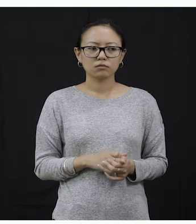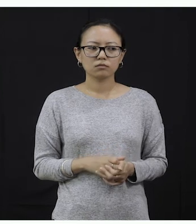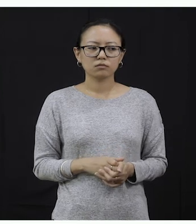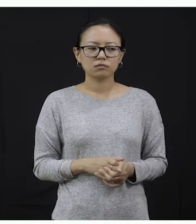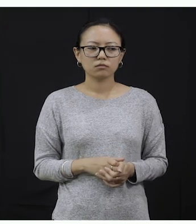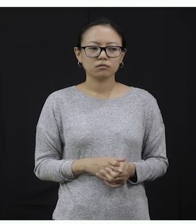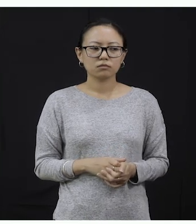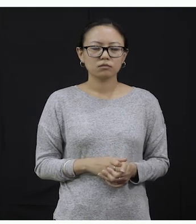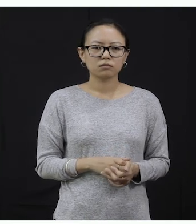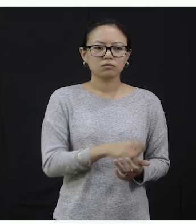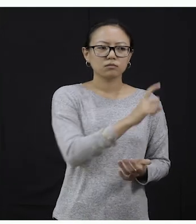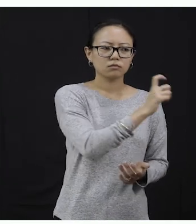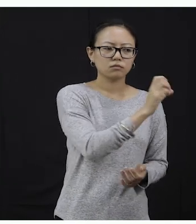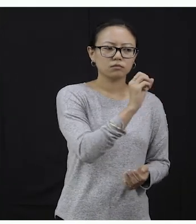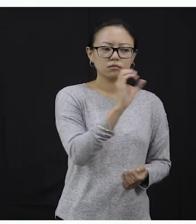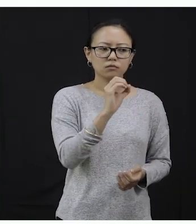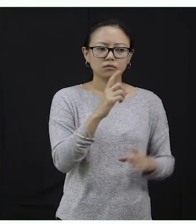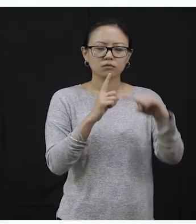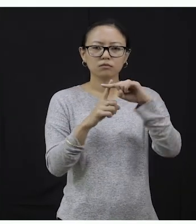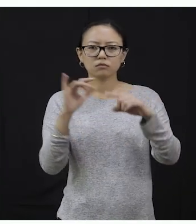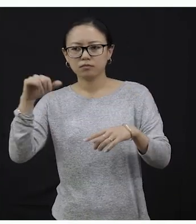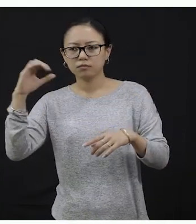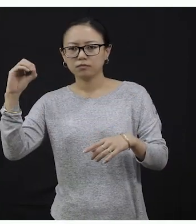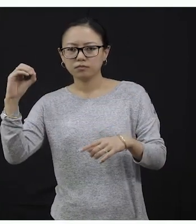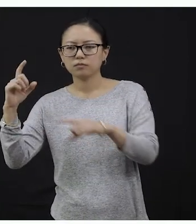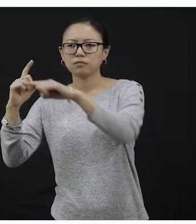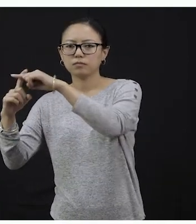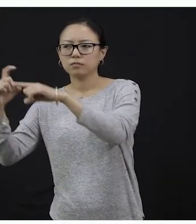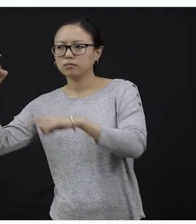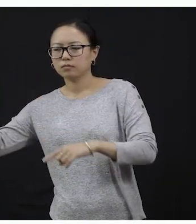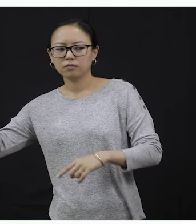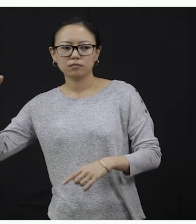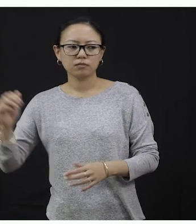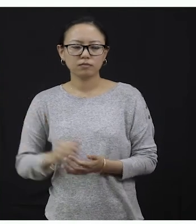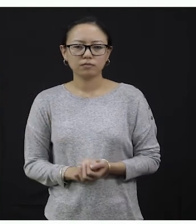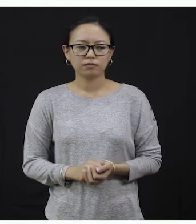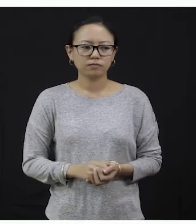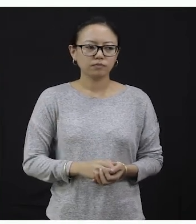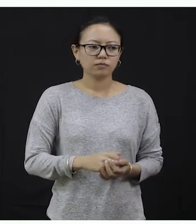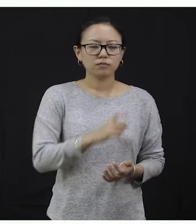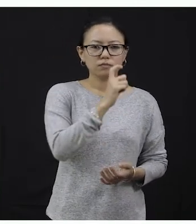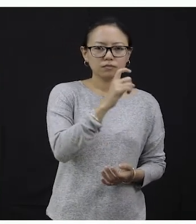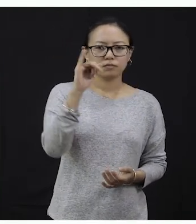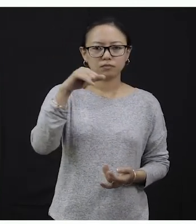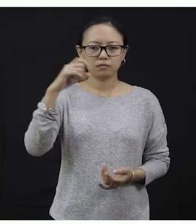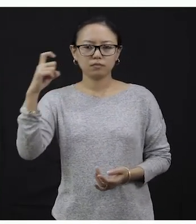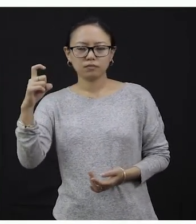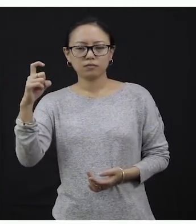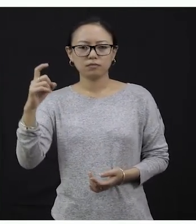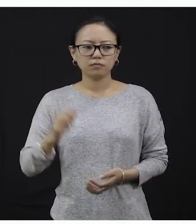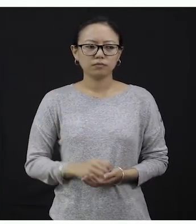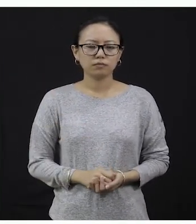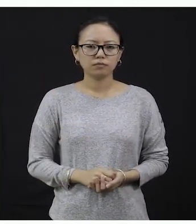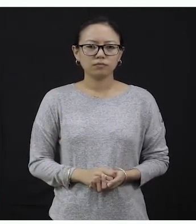Another one here, 700 plus 60 plus 7. So here, as it is written, 767. So likewise,